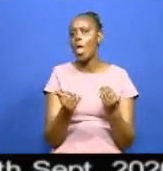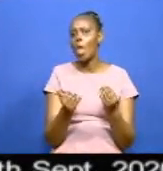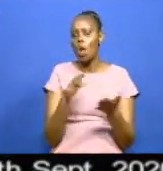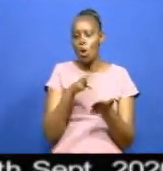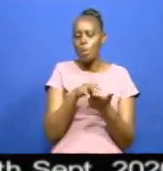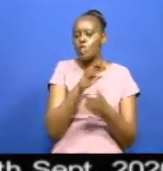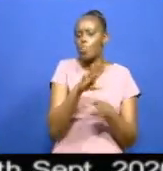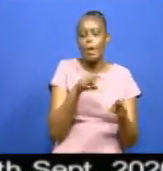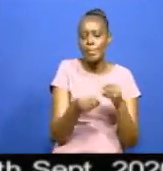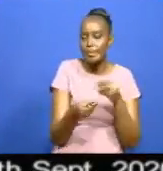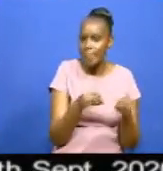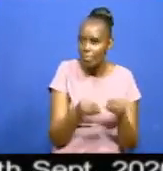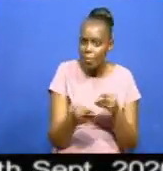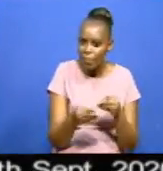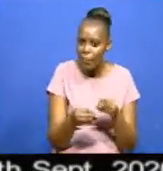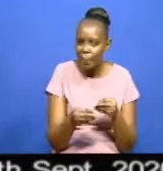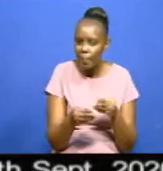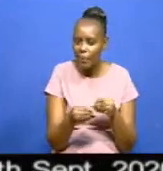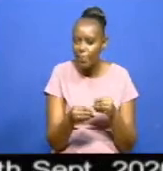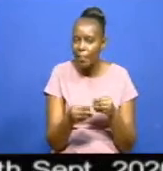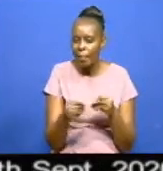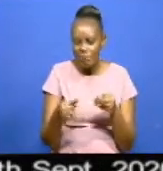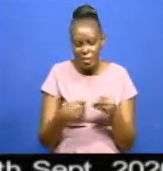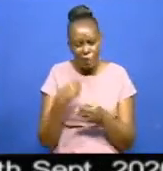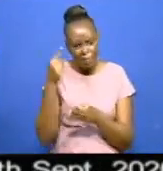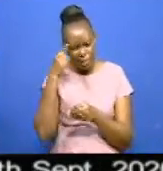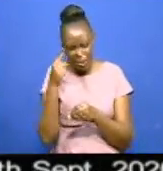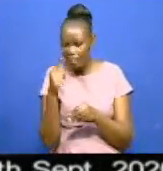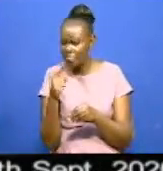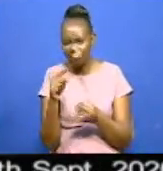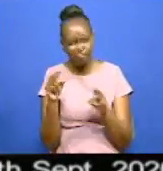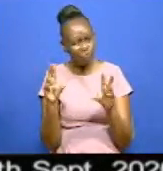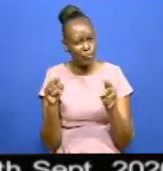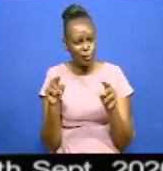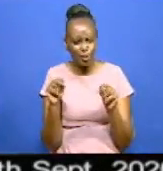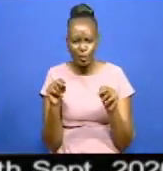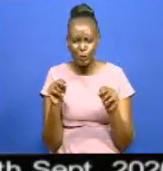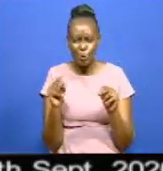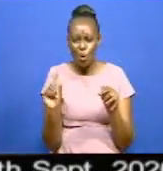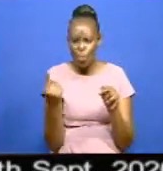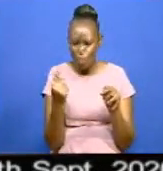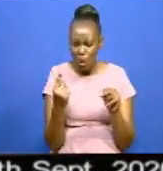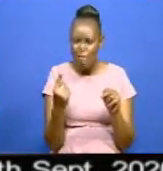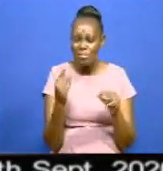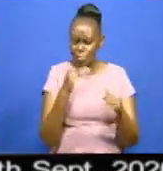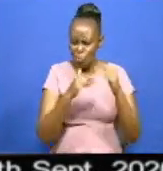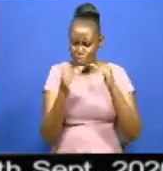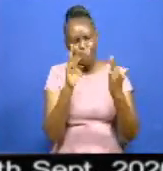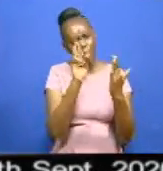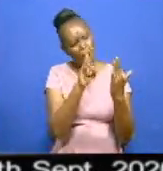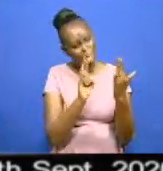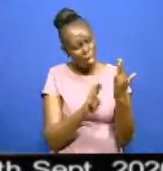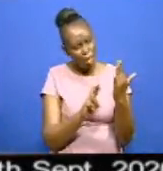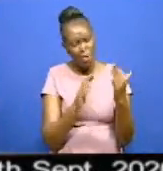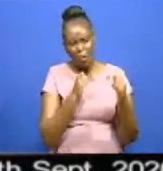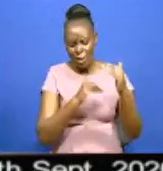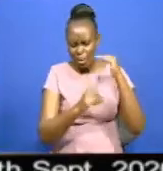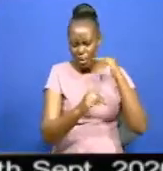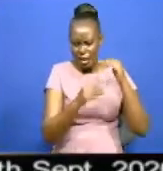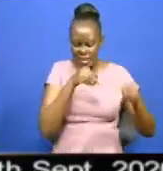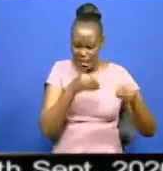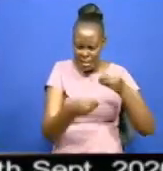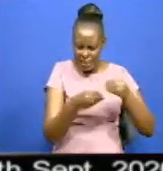condition. I don't think so. That once we spell out your qualification, disability is